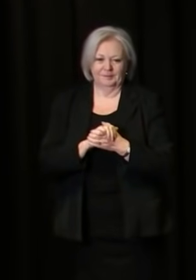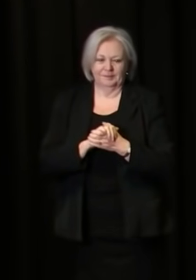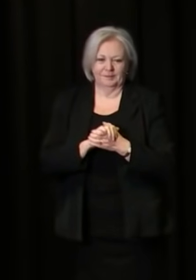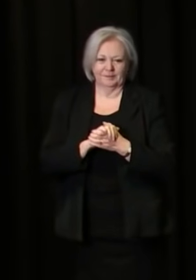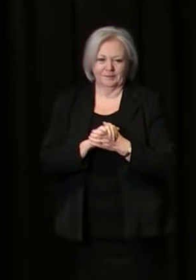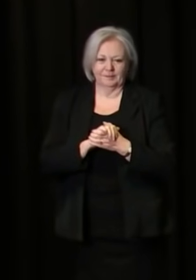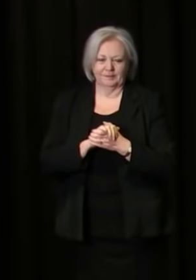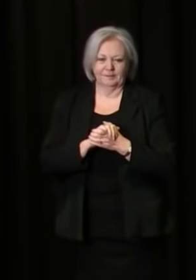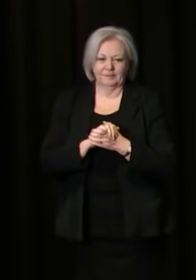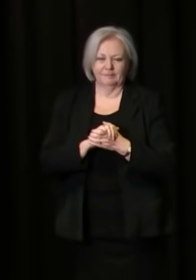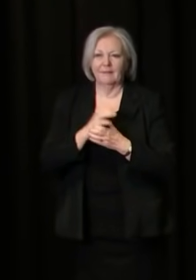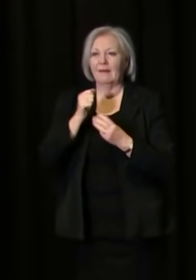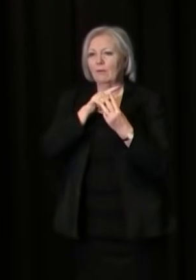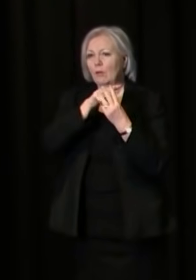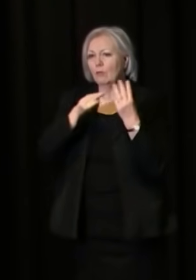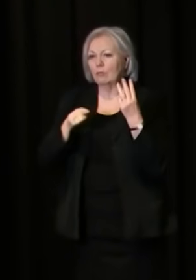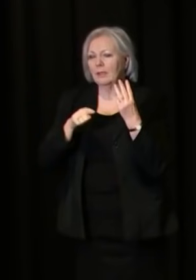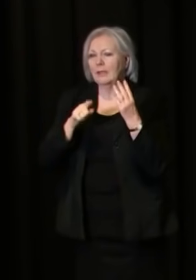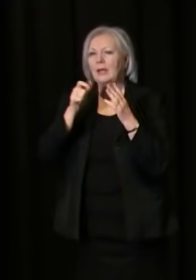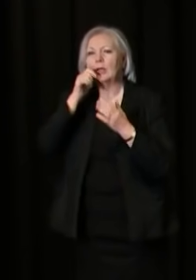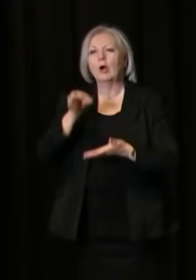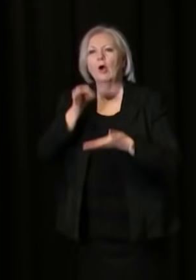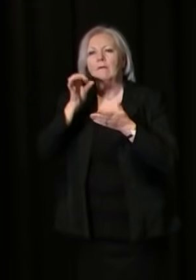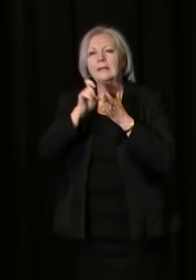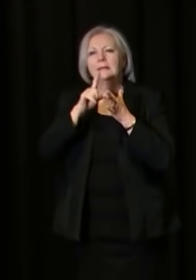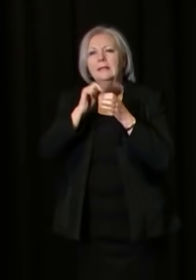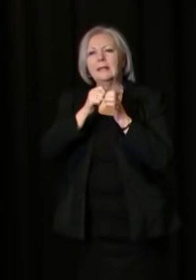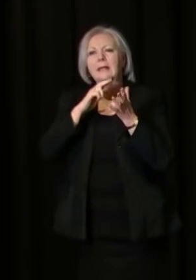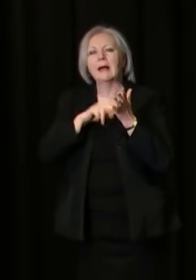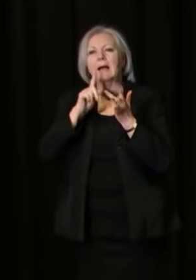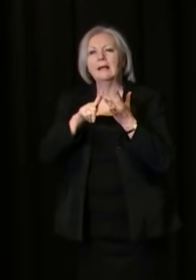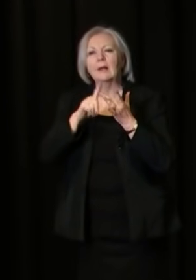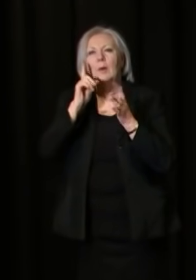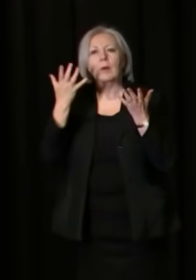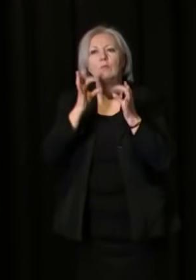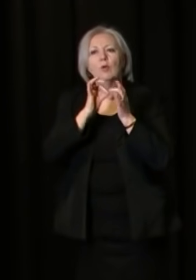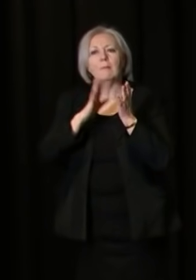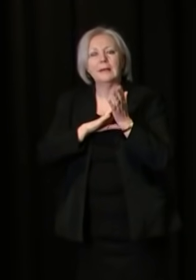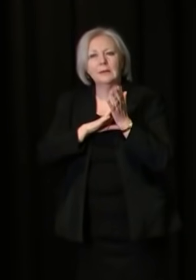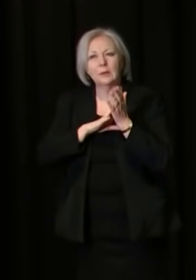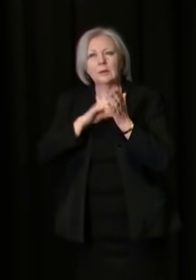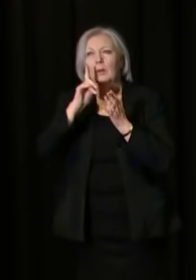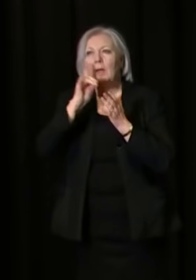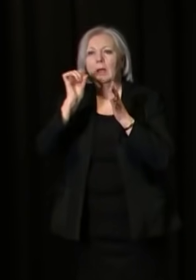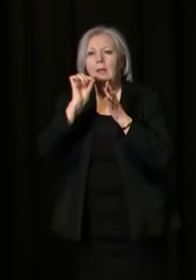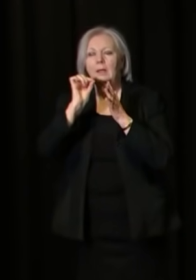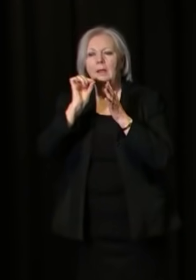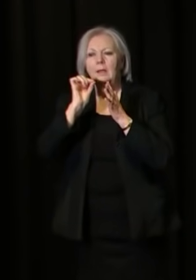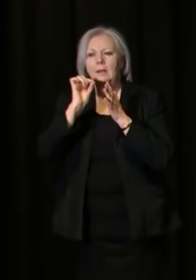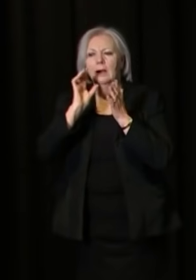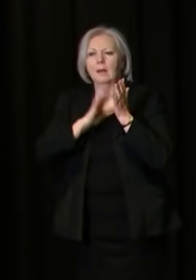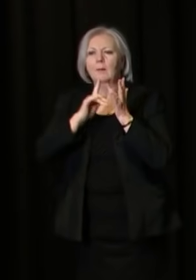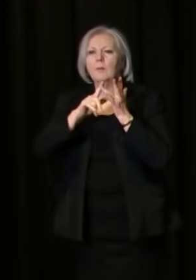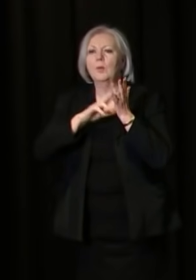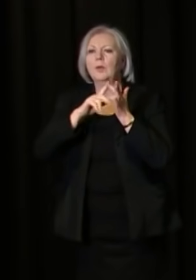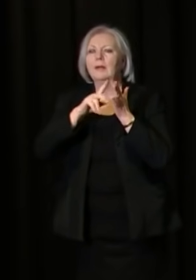amongst a range of others. There are 3 Degani coffee shops, the one at Broadmeadows, the one at Plenty Valley and